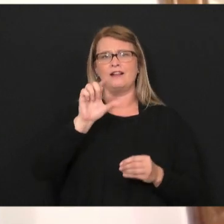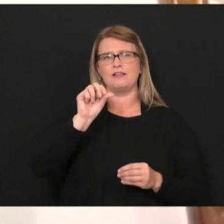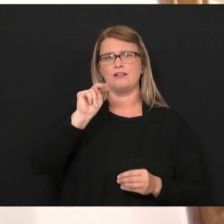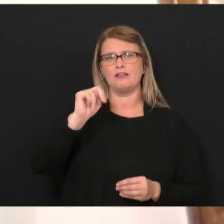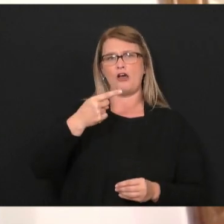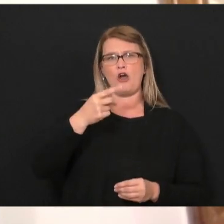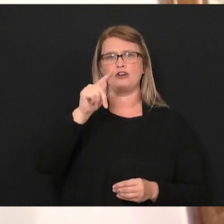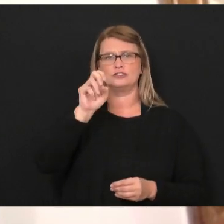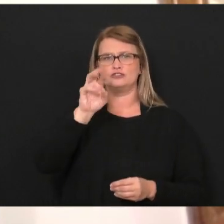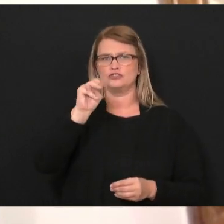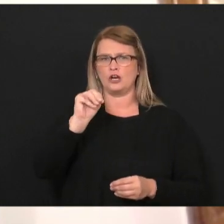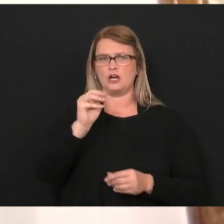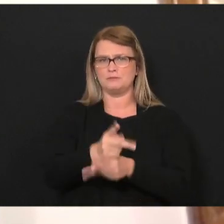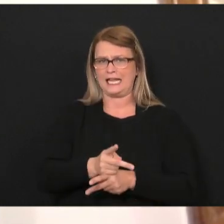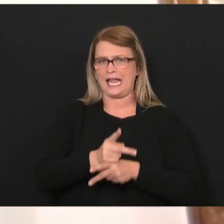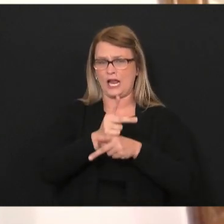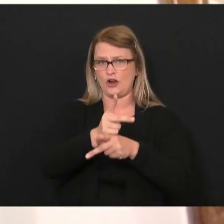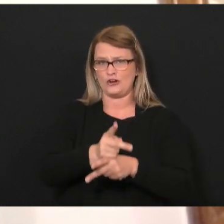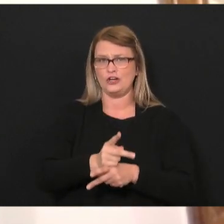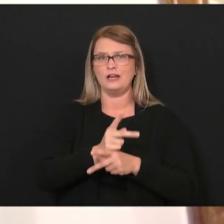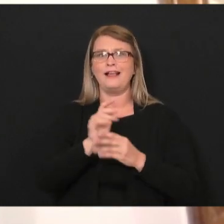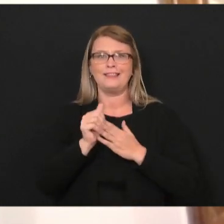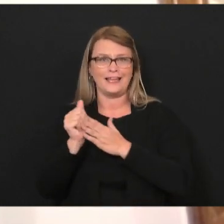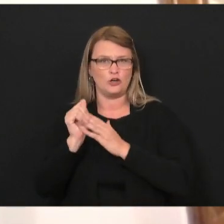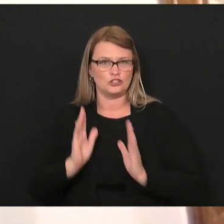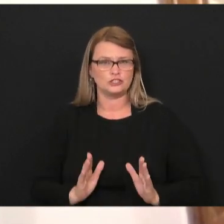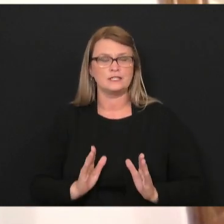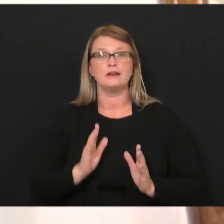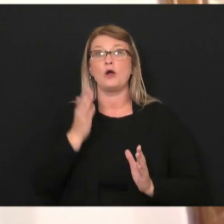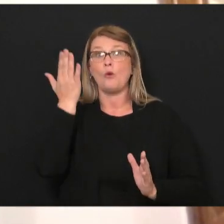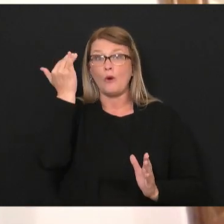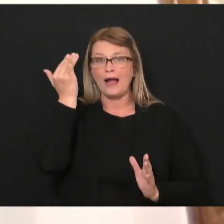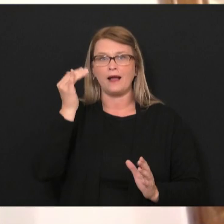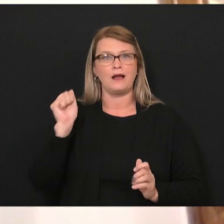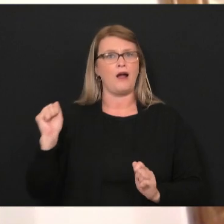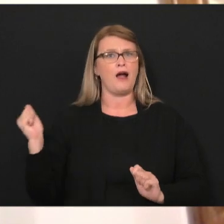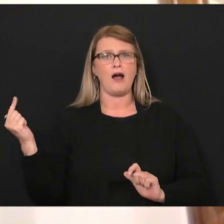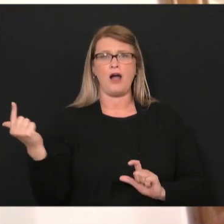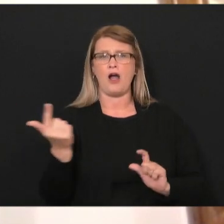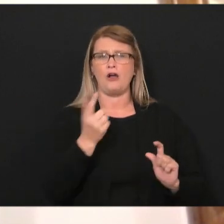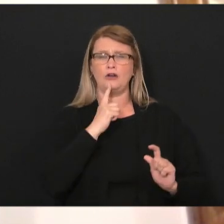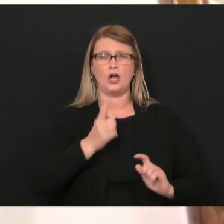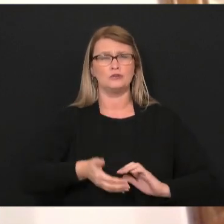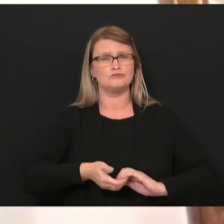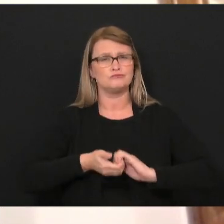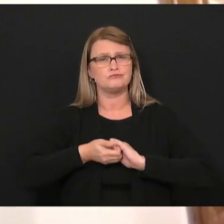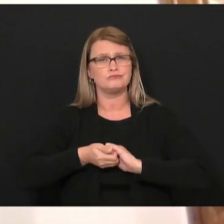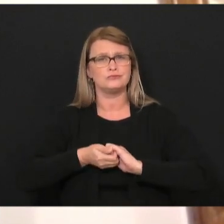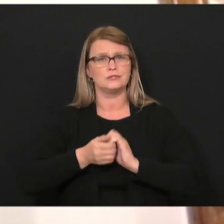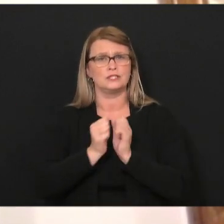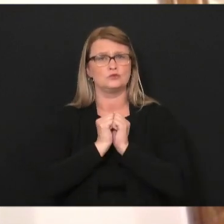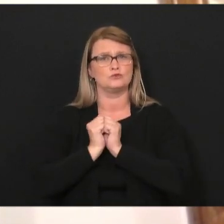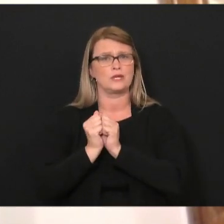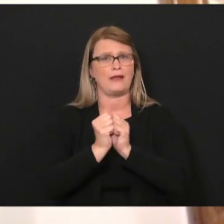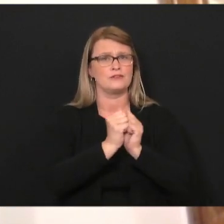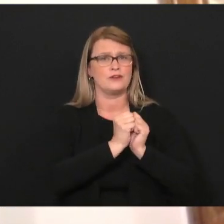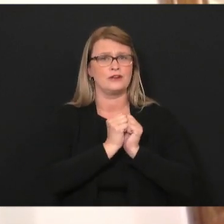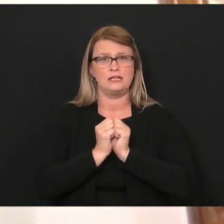care owners and leaders, because everybody is really coming together in the state, and we